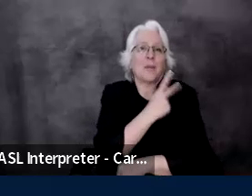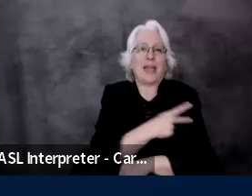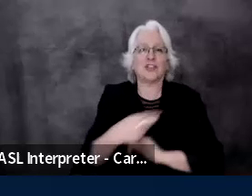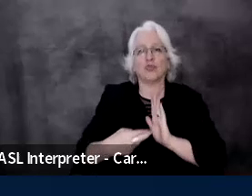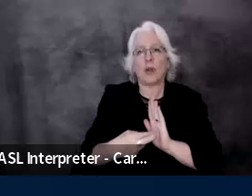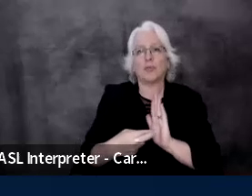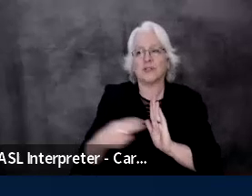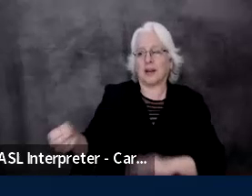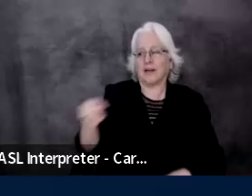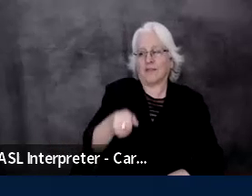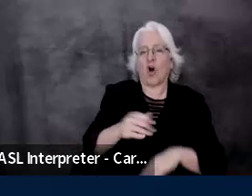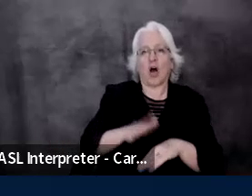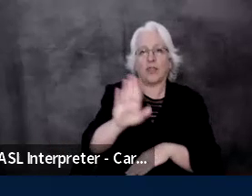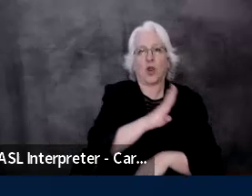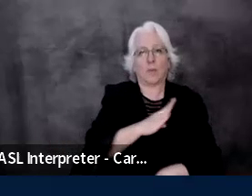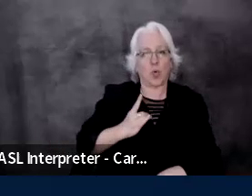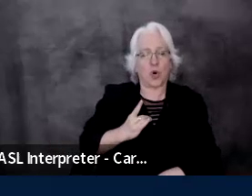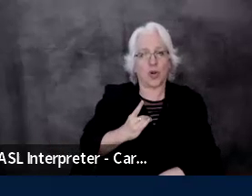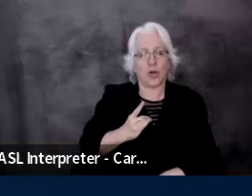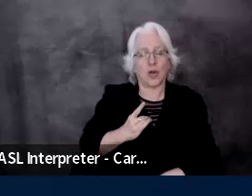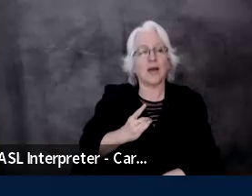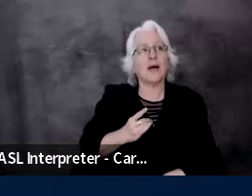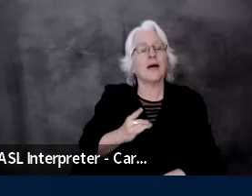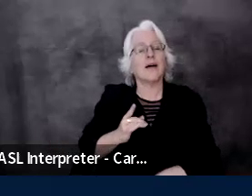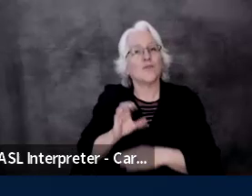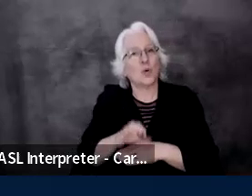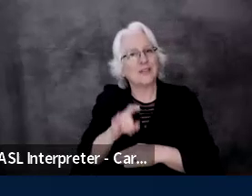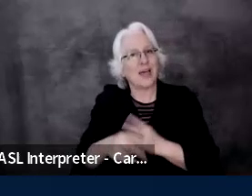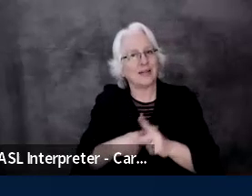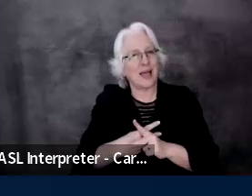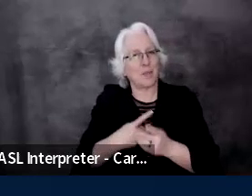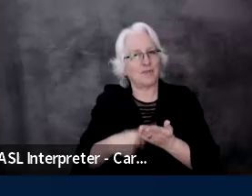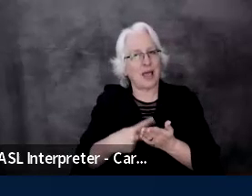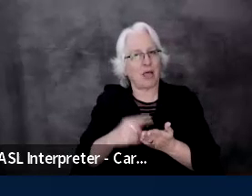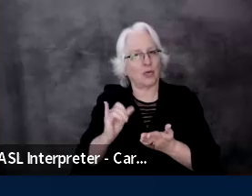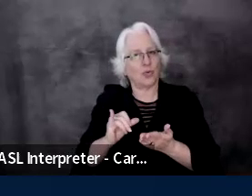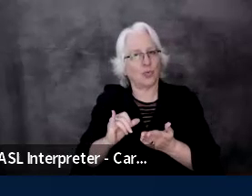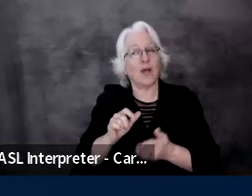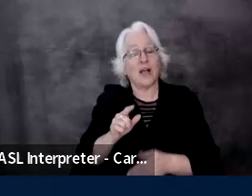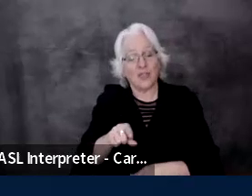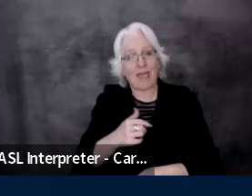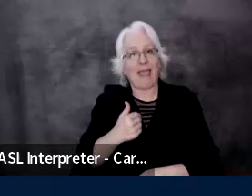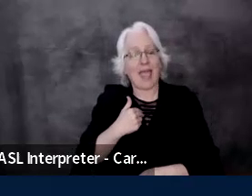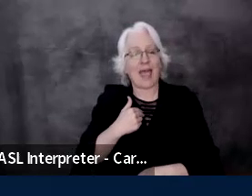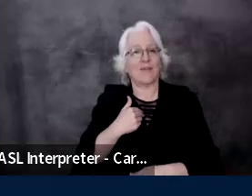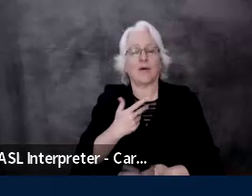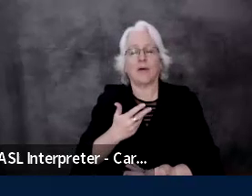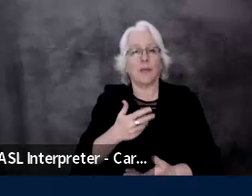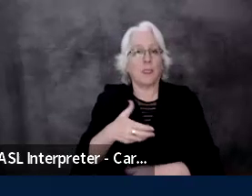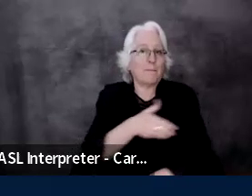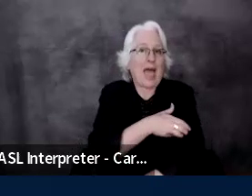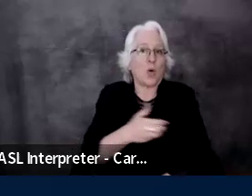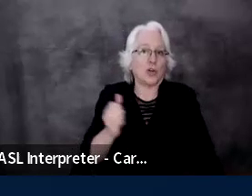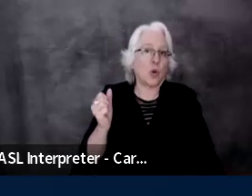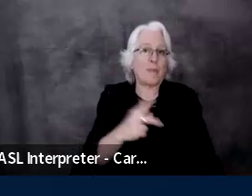forcing those sorts of dialogues, I think is really important as well, because they have the power to go to these, tech development companies and say,